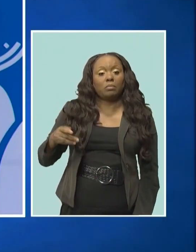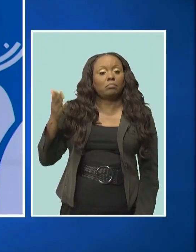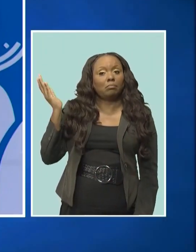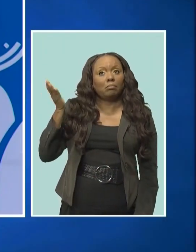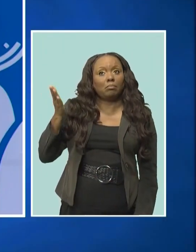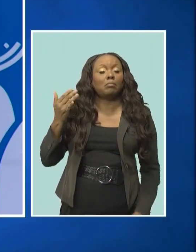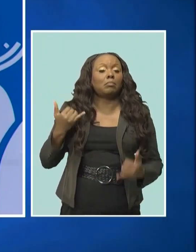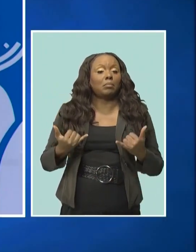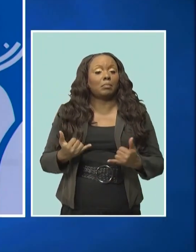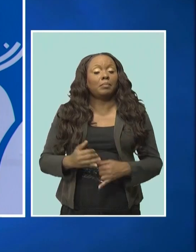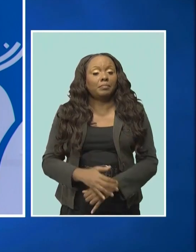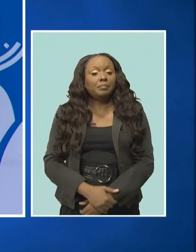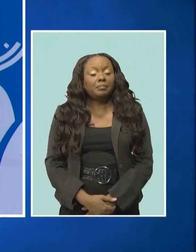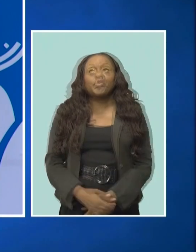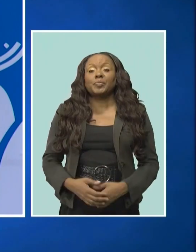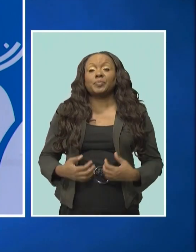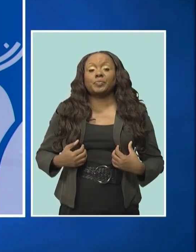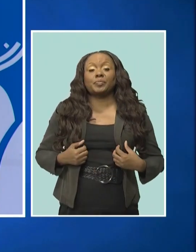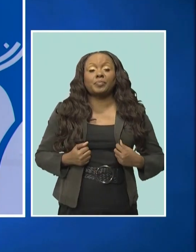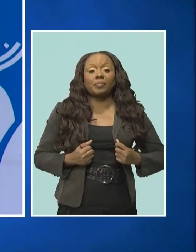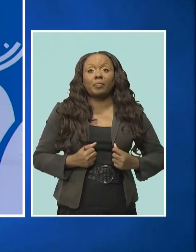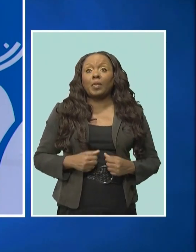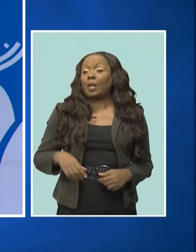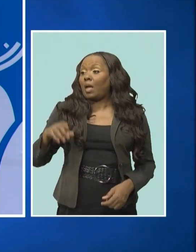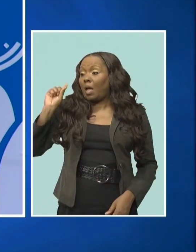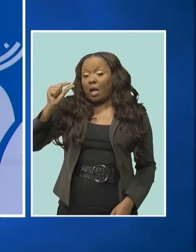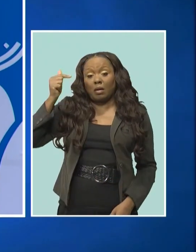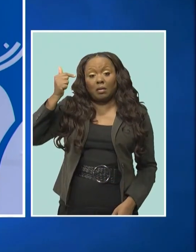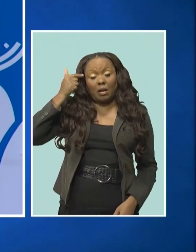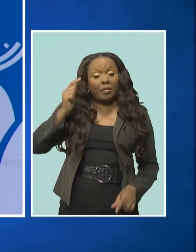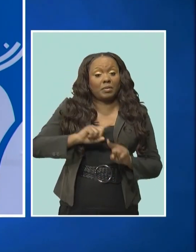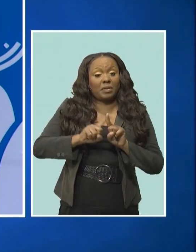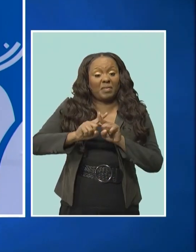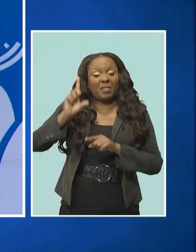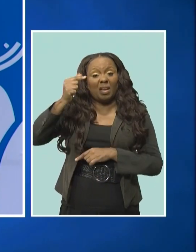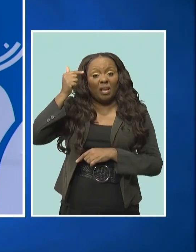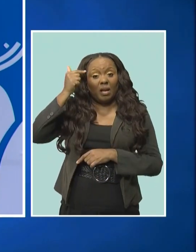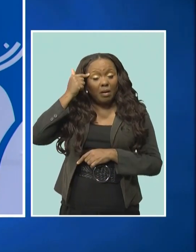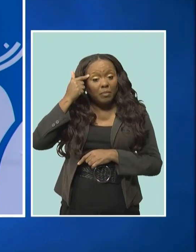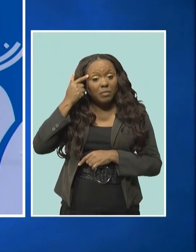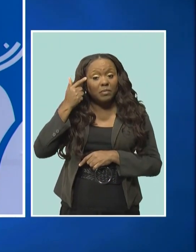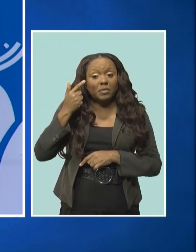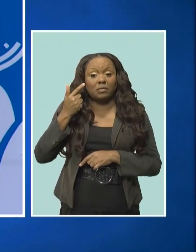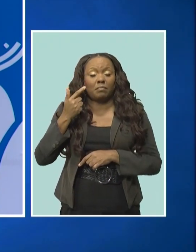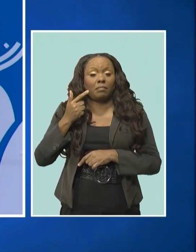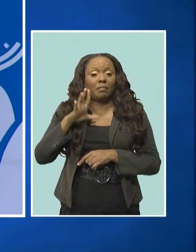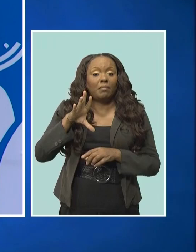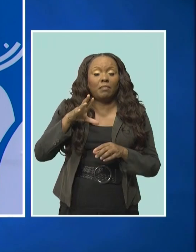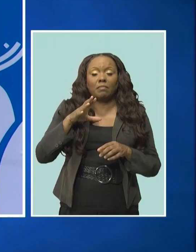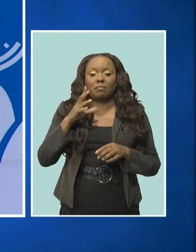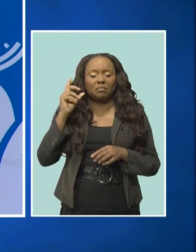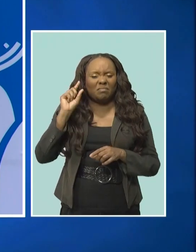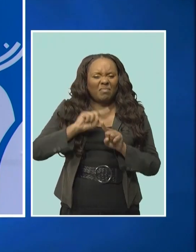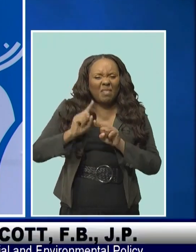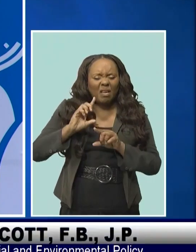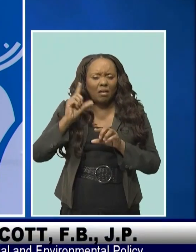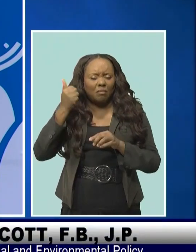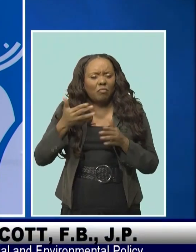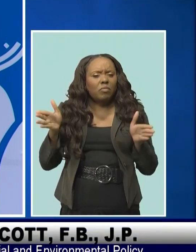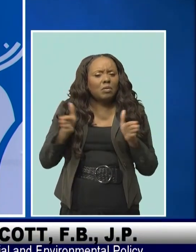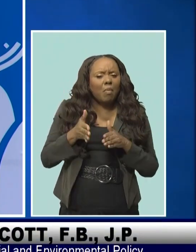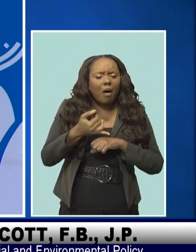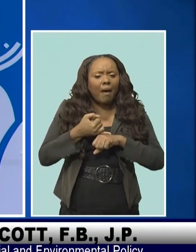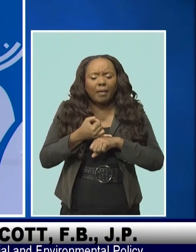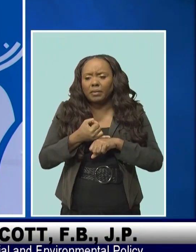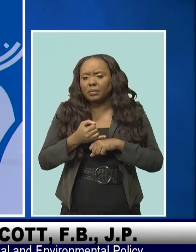Governments in SIDS face impossible odds in securing regulatory protections to improve health. This is particularly true